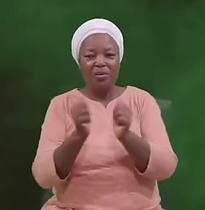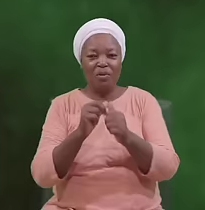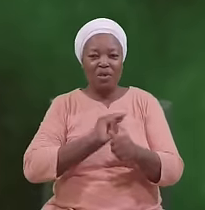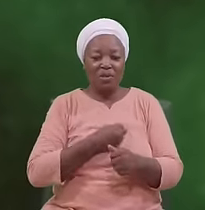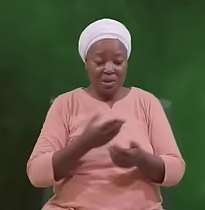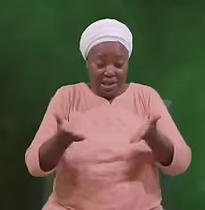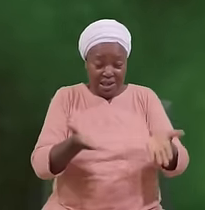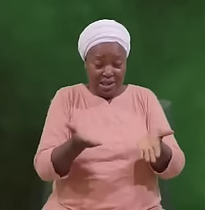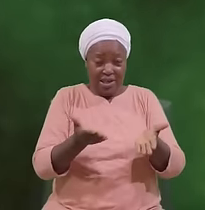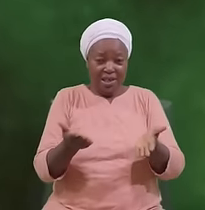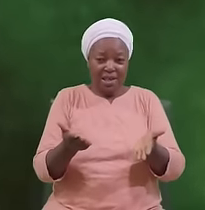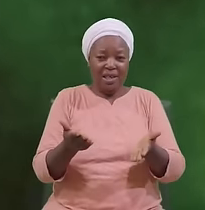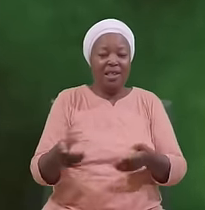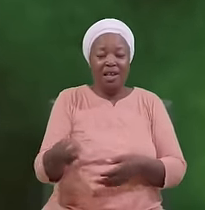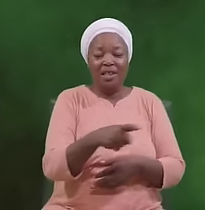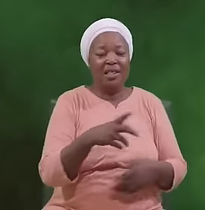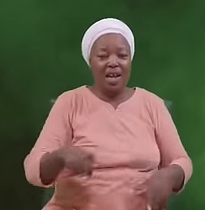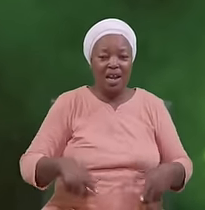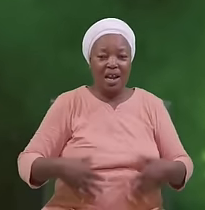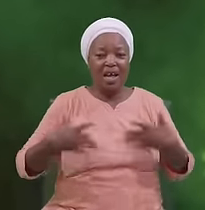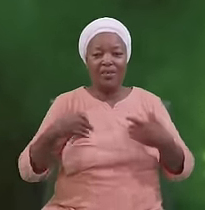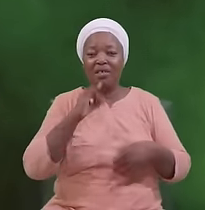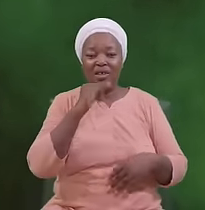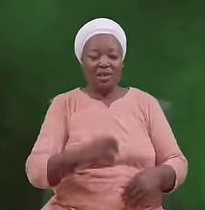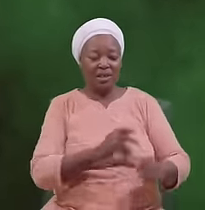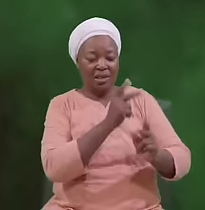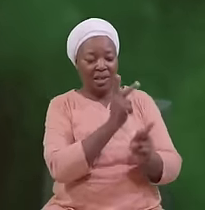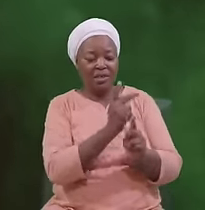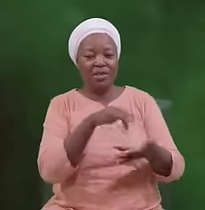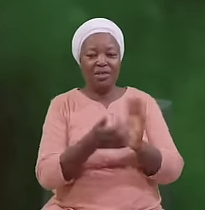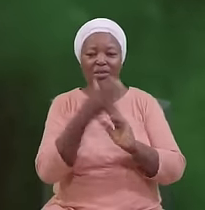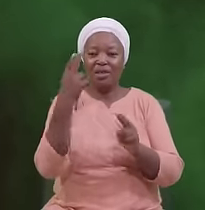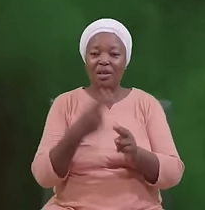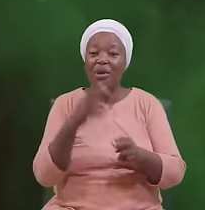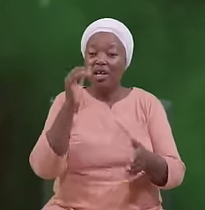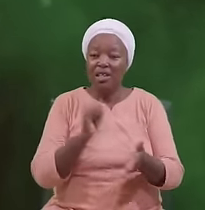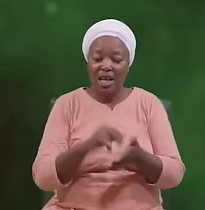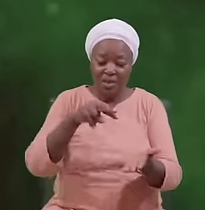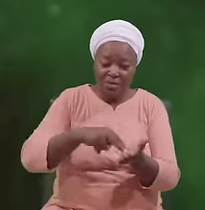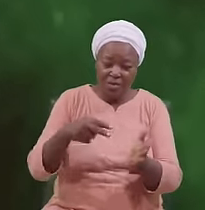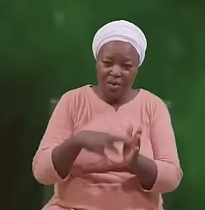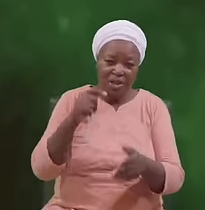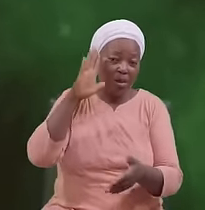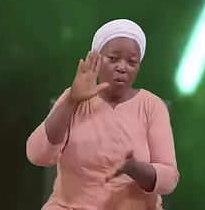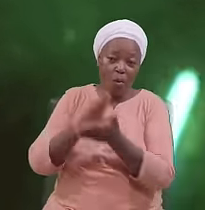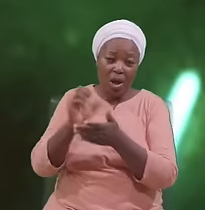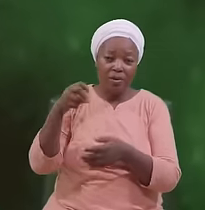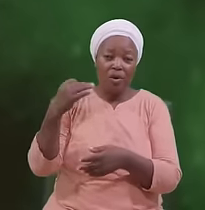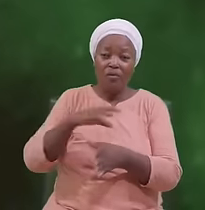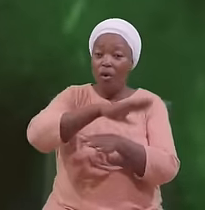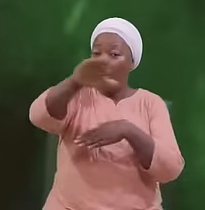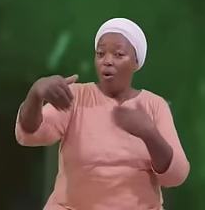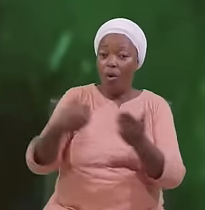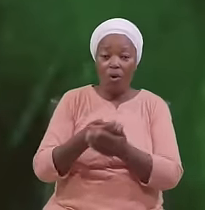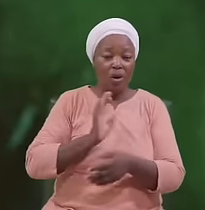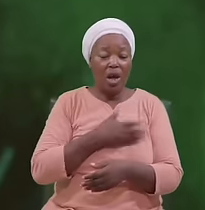headquarters there, their life is secured. That means the wives of all our